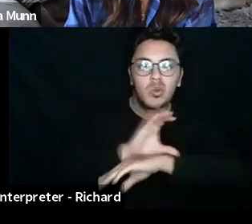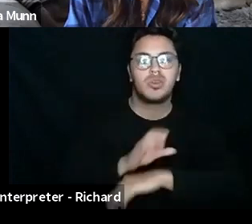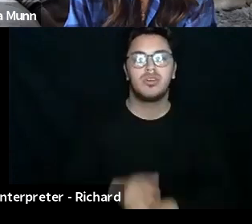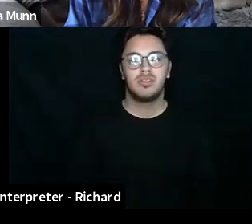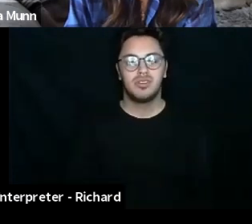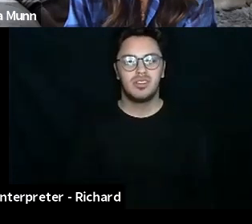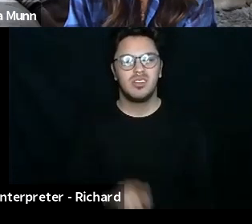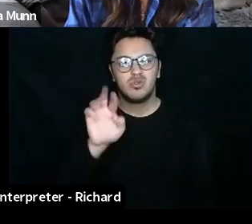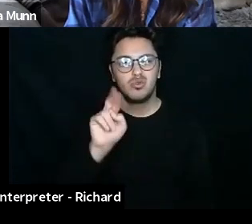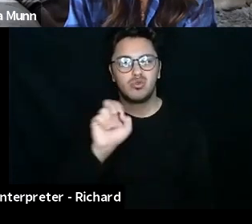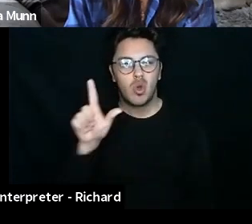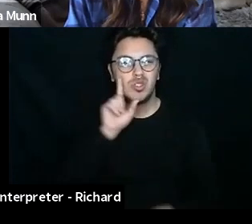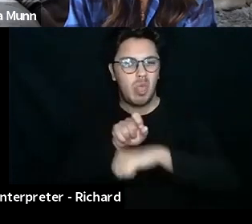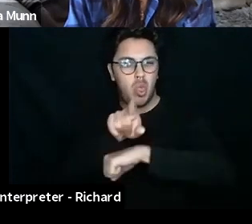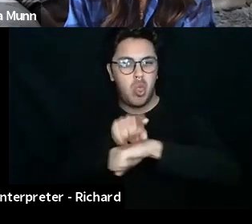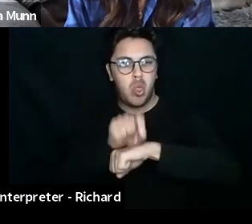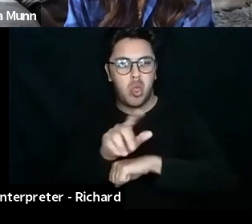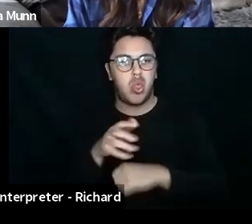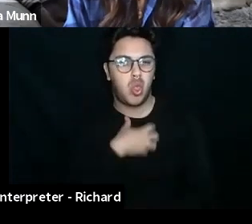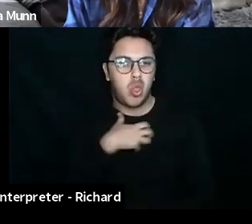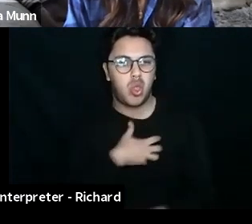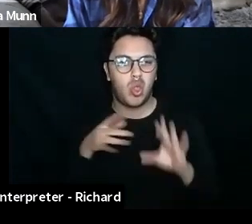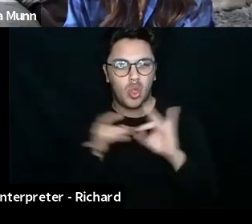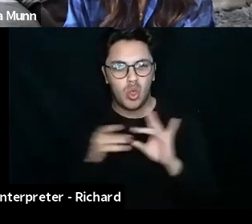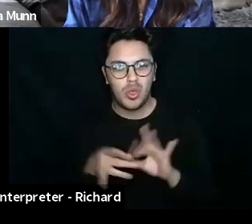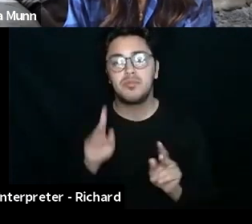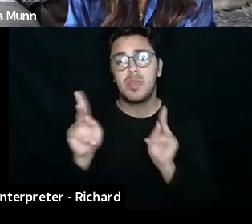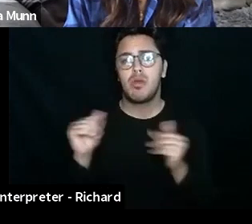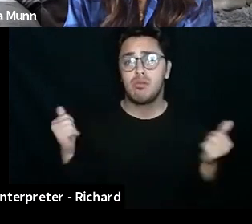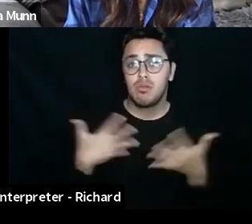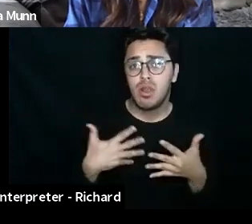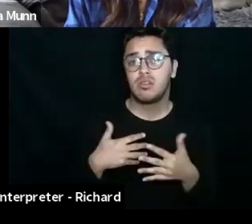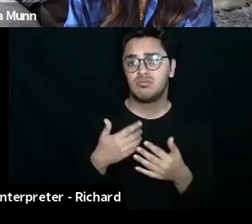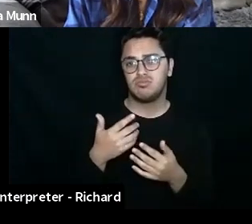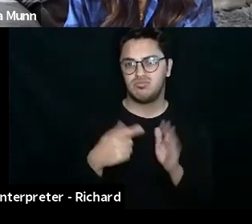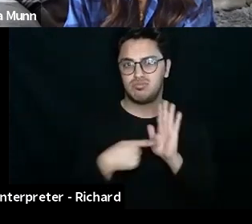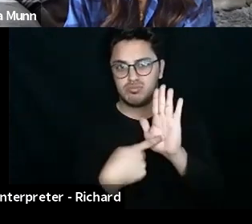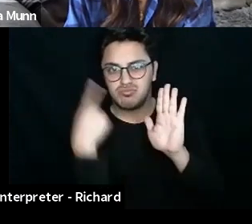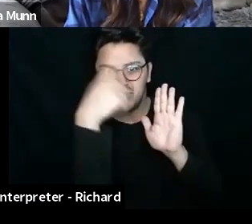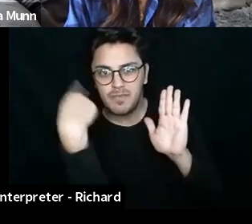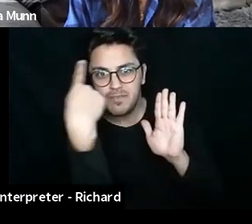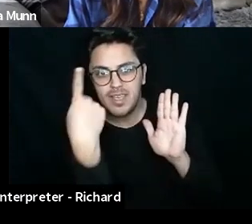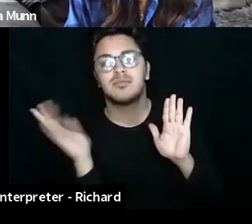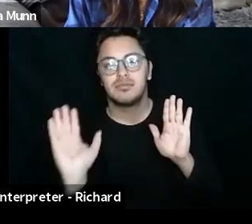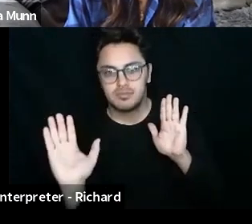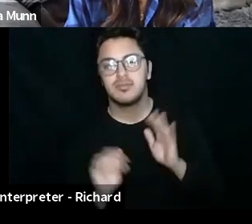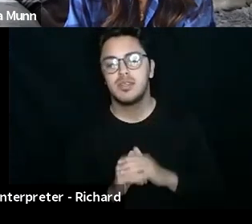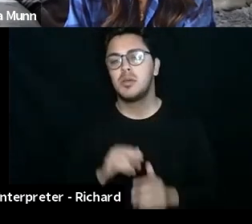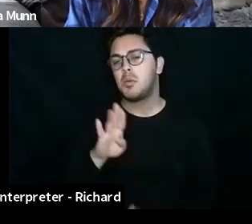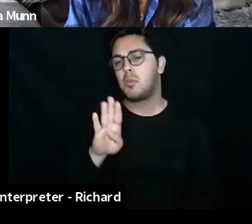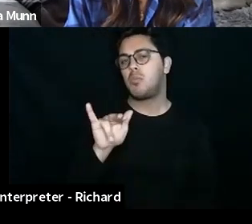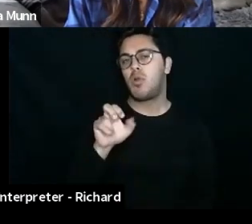really inappropriate to you, it's the people who are scared to put their faces out there, because I think, Brian, you mentioned it too, that we were, as